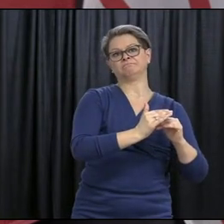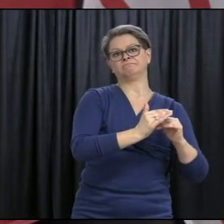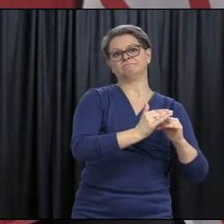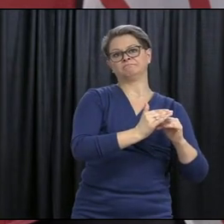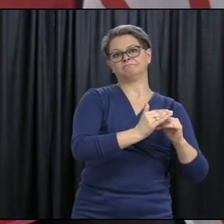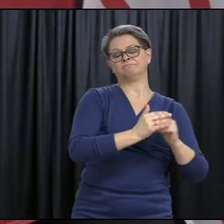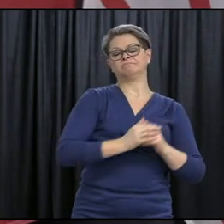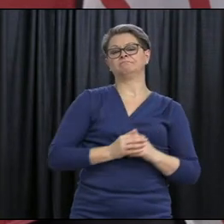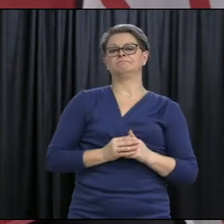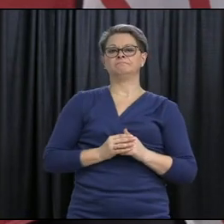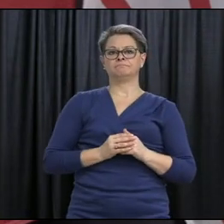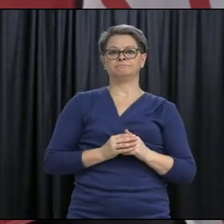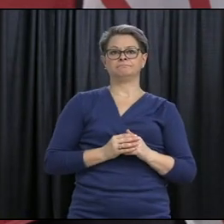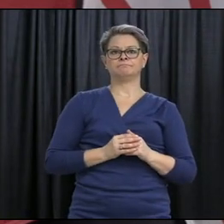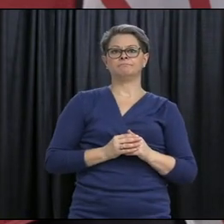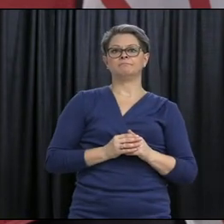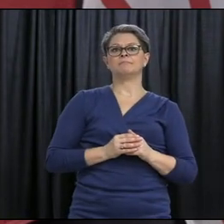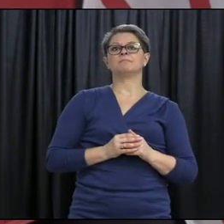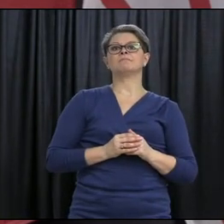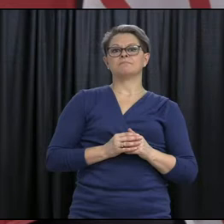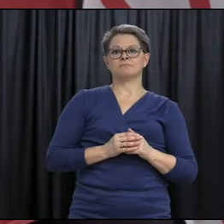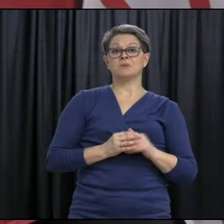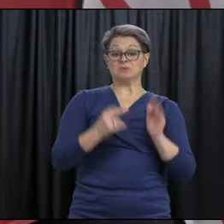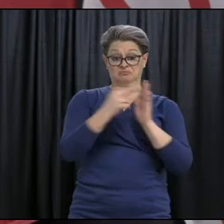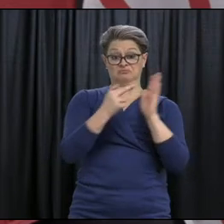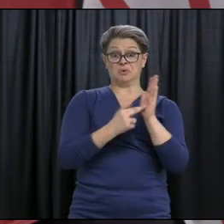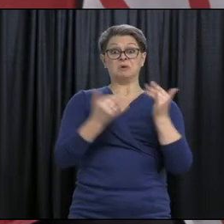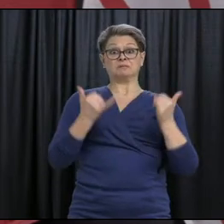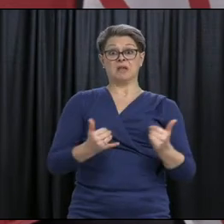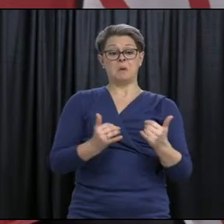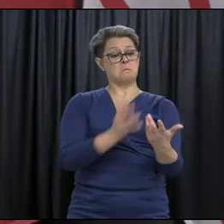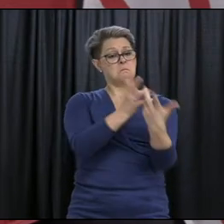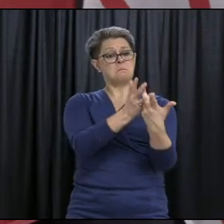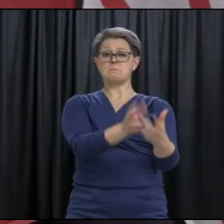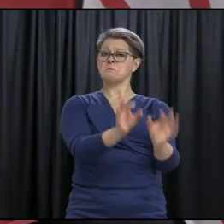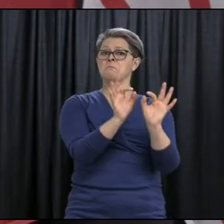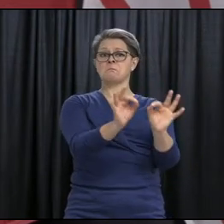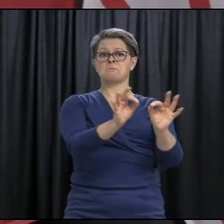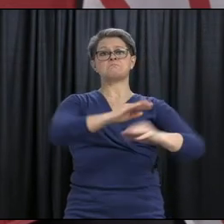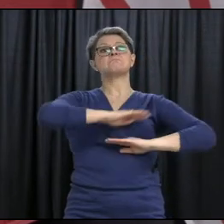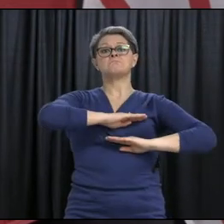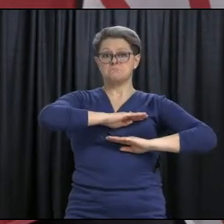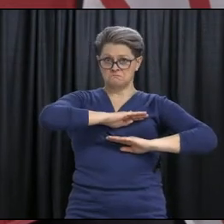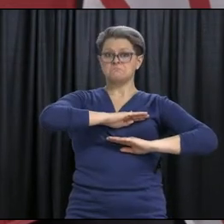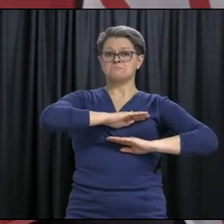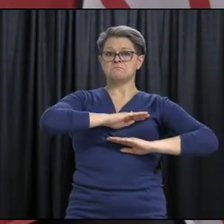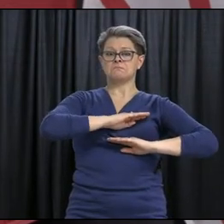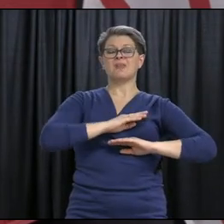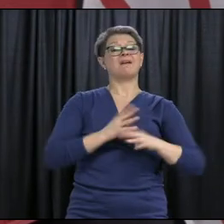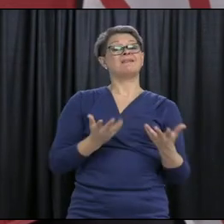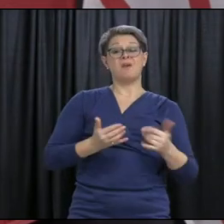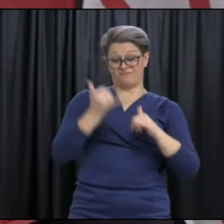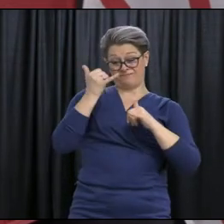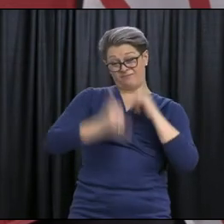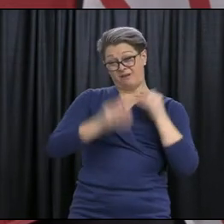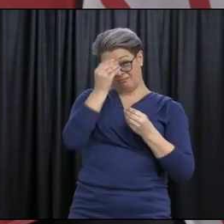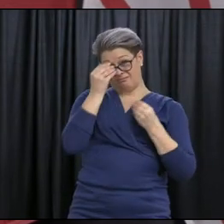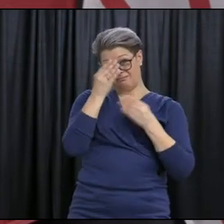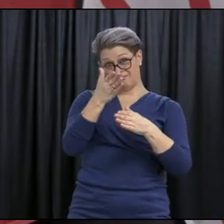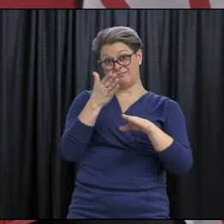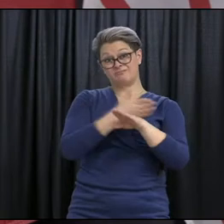current protocols are appropriate. The final point I'll make before passing questions over to the